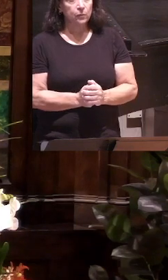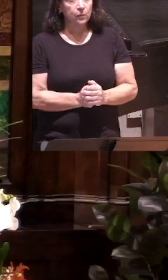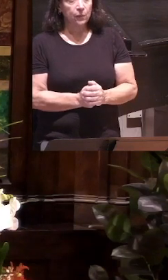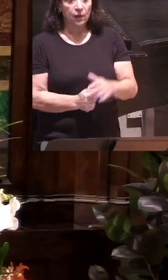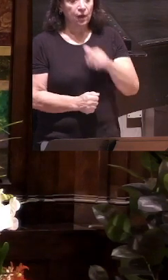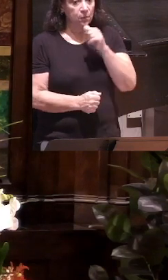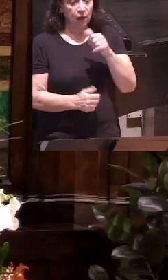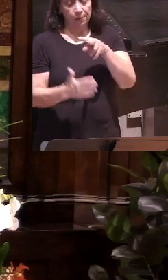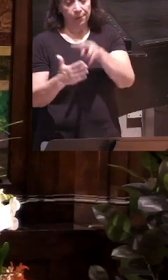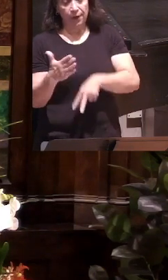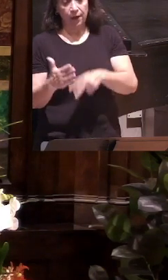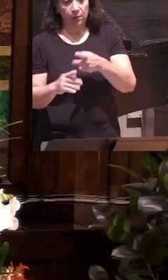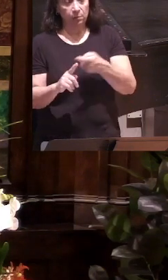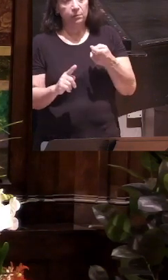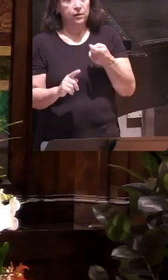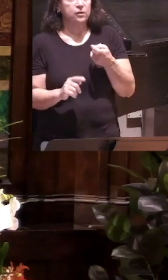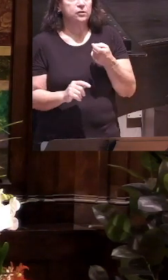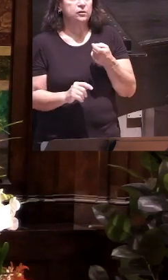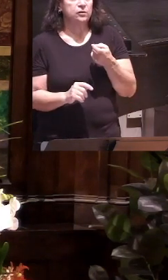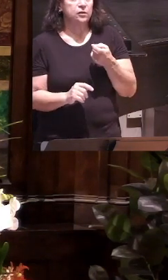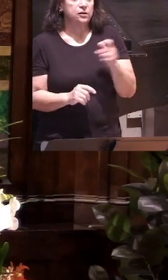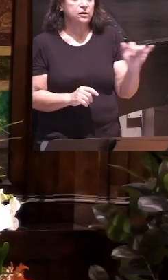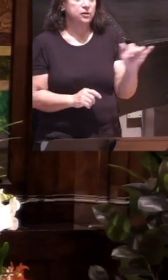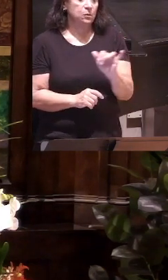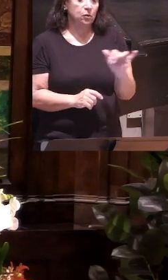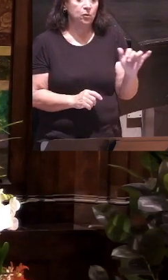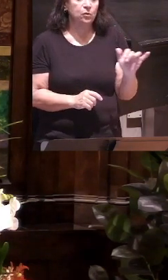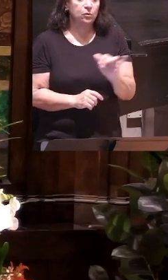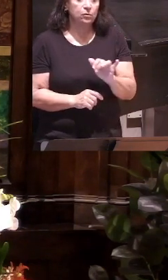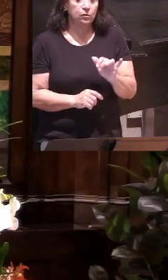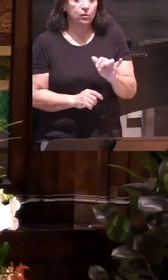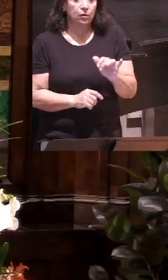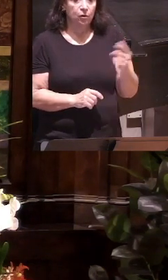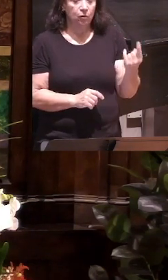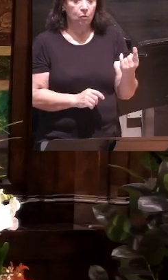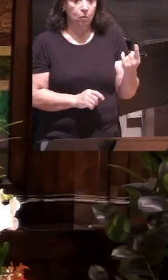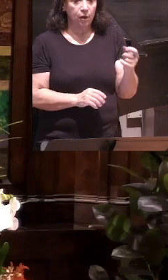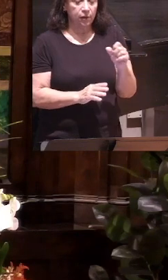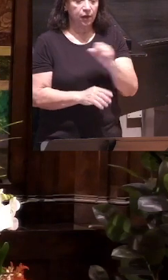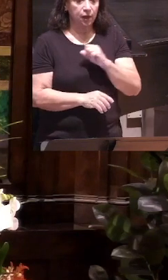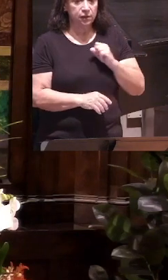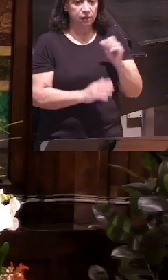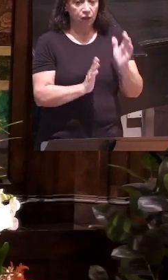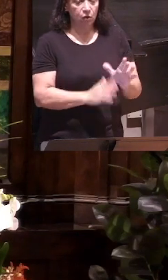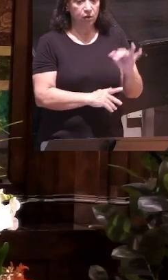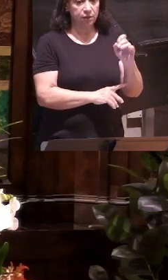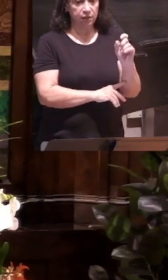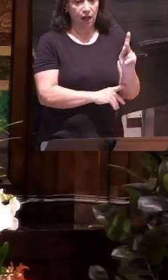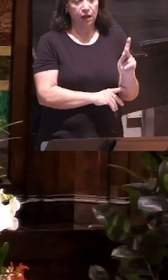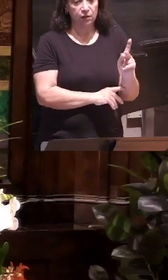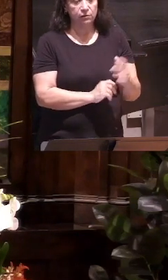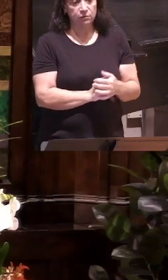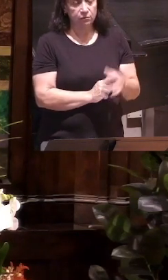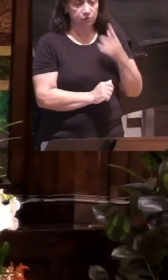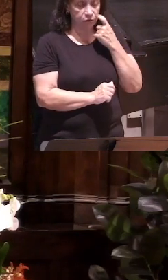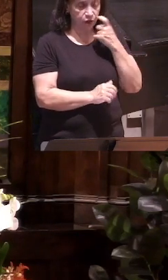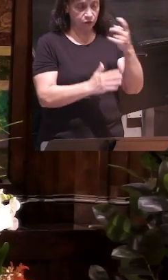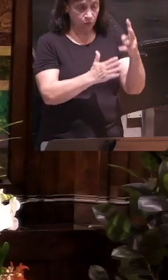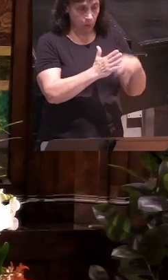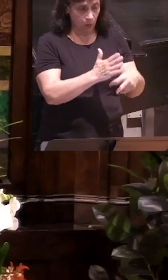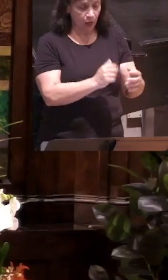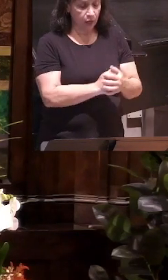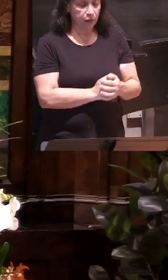And I'm not going to read it because it is similar to the one that Senator Slapp just